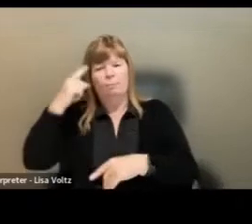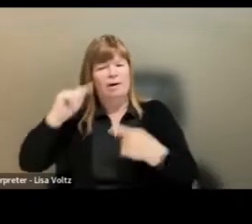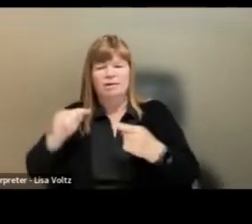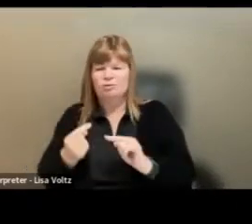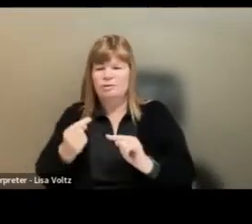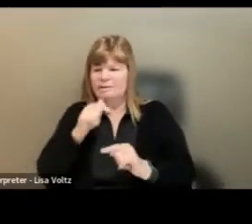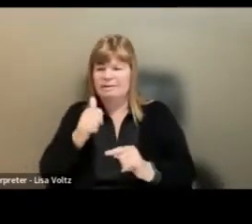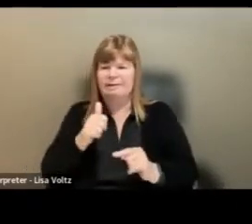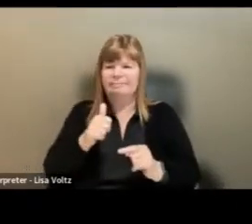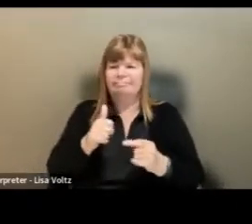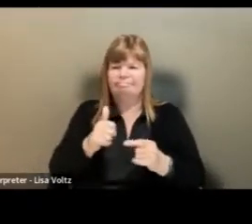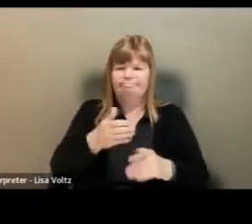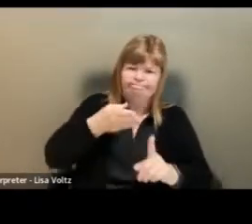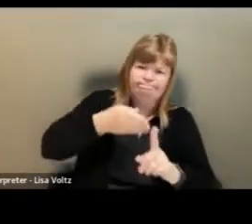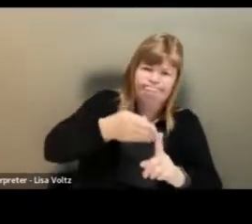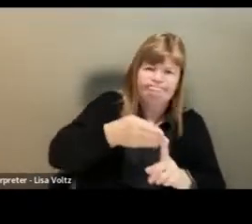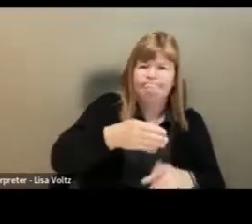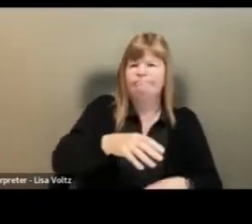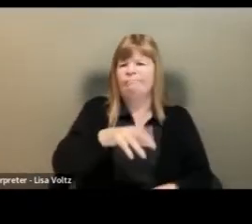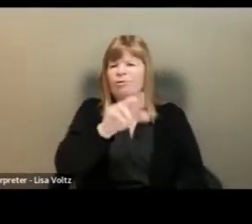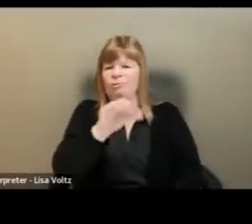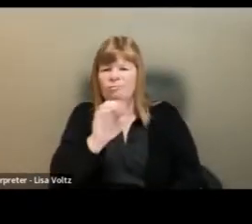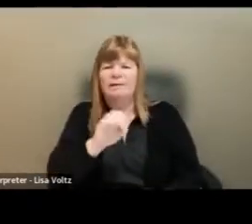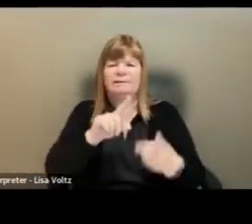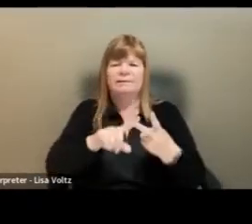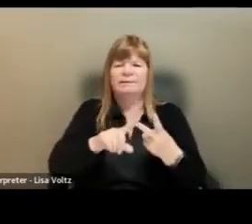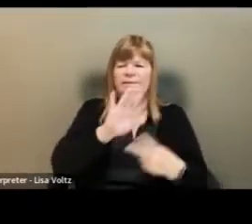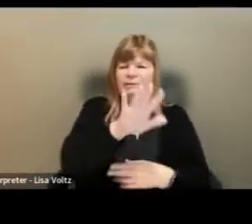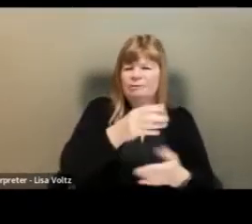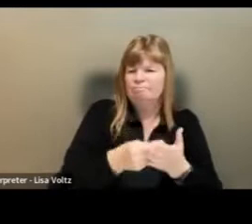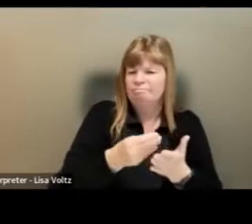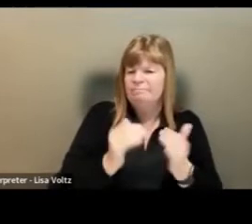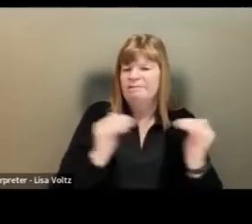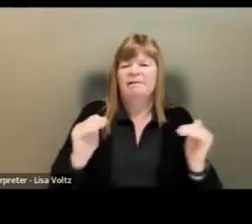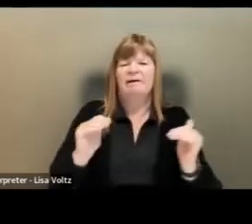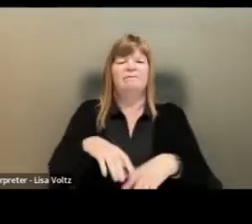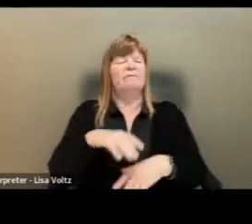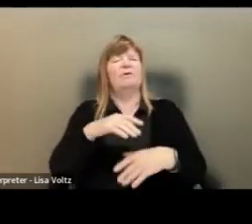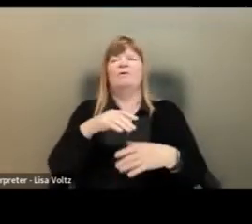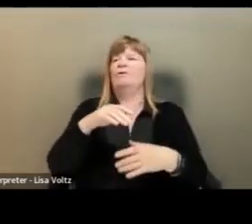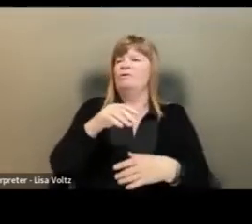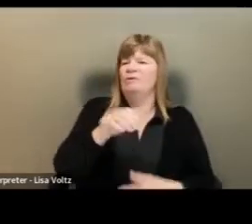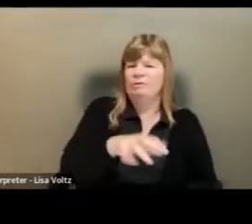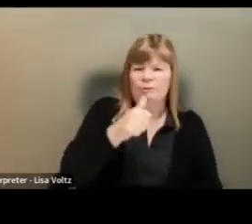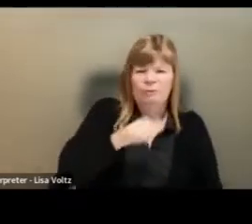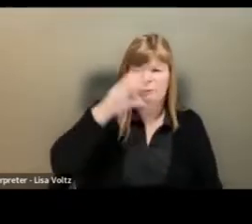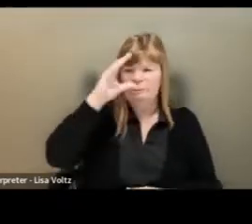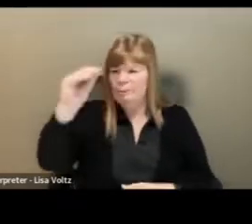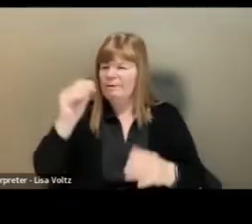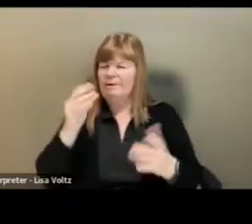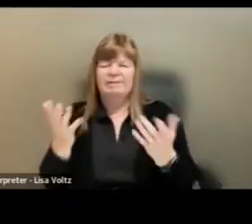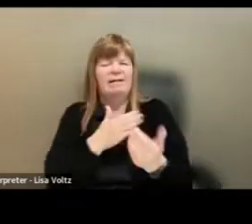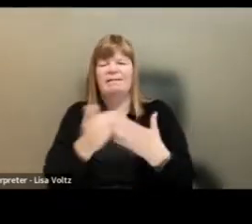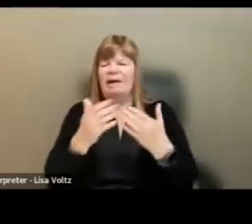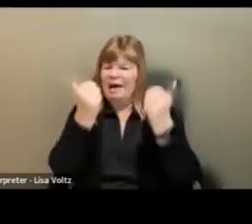doesn't recognize racial lines, economic lines, social class lines, ethnicity lines, that everybody